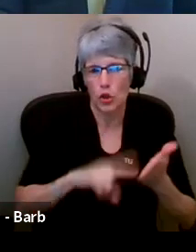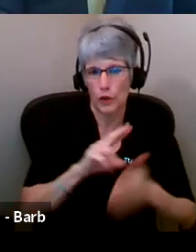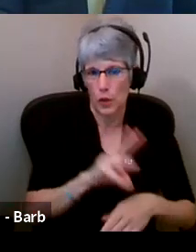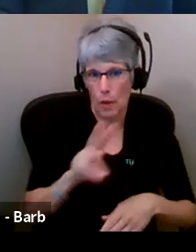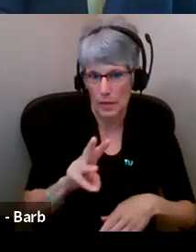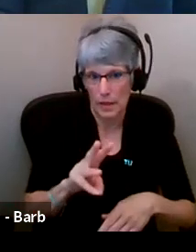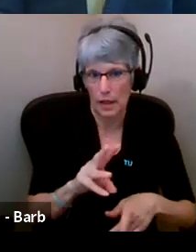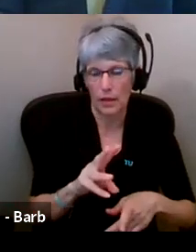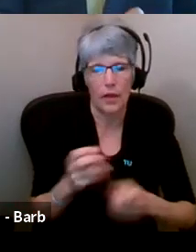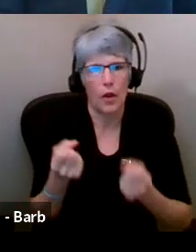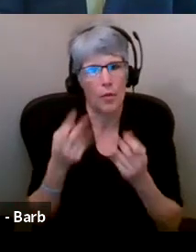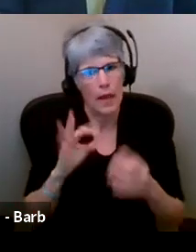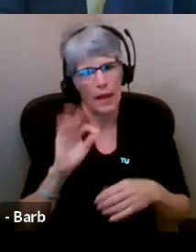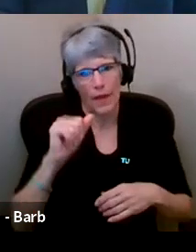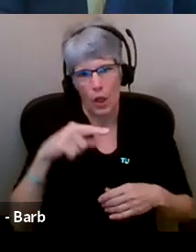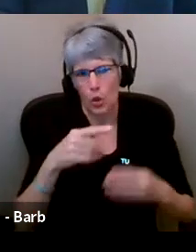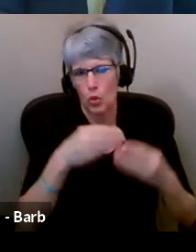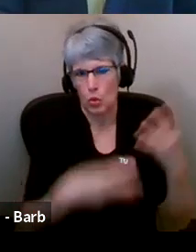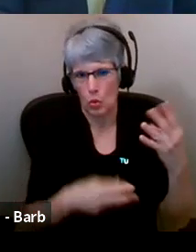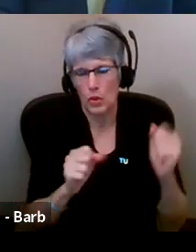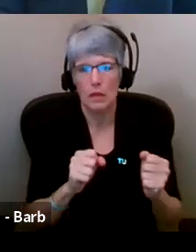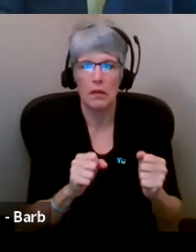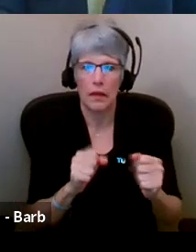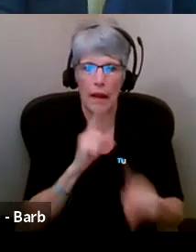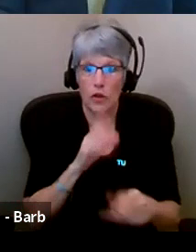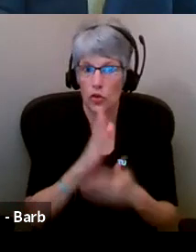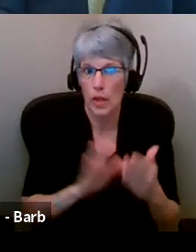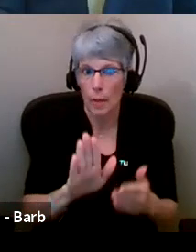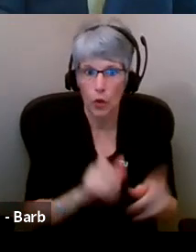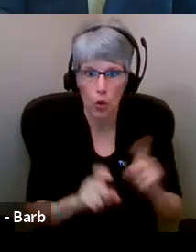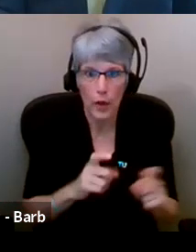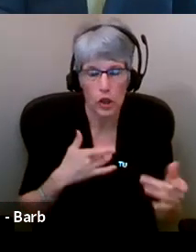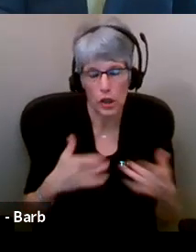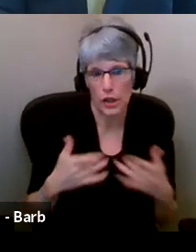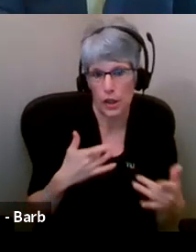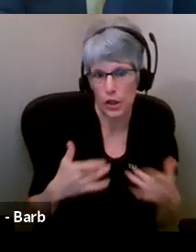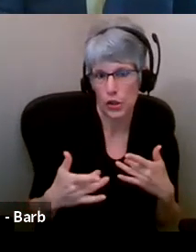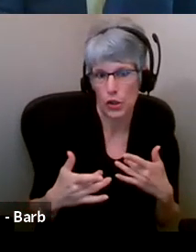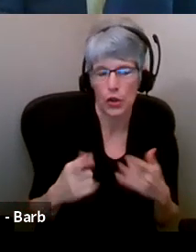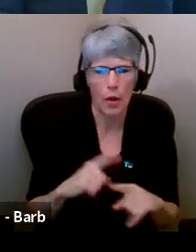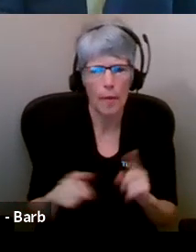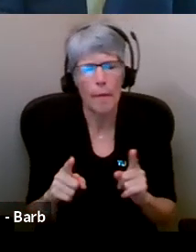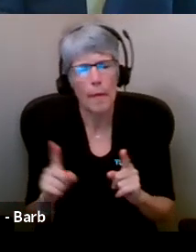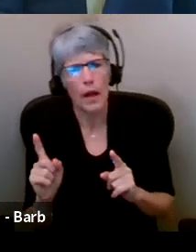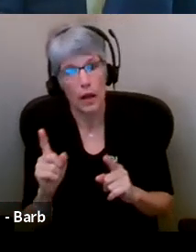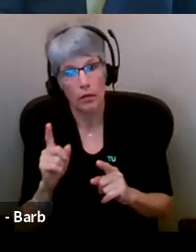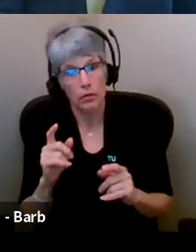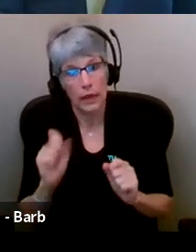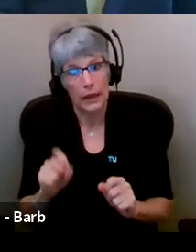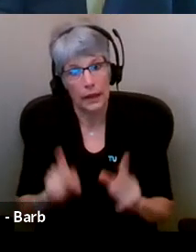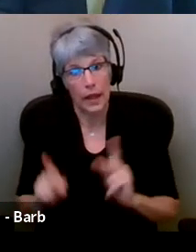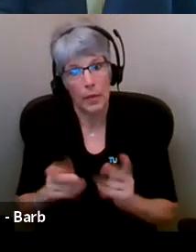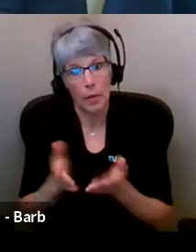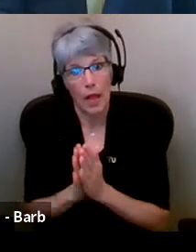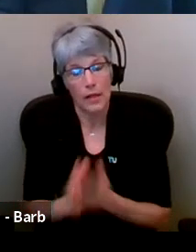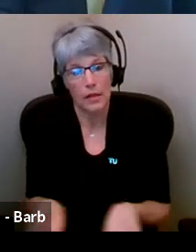There are plenty of FAQs there now that may address some of your questions and concerns, but in particular, are individuals allowed to request additional